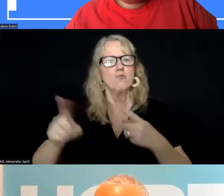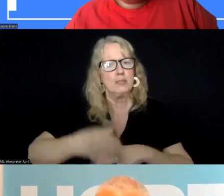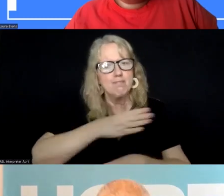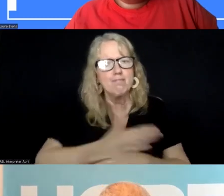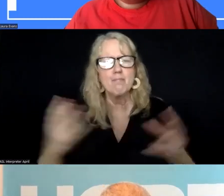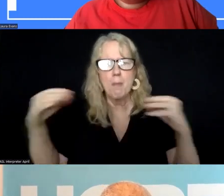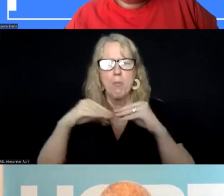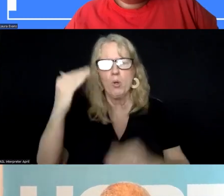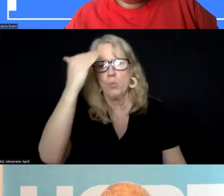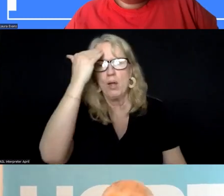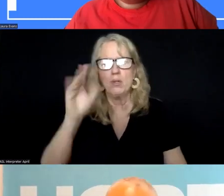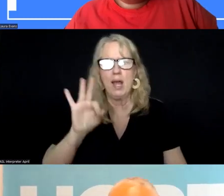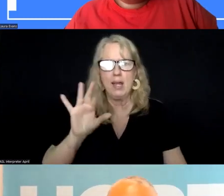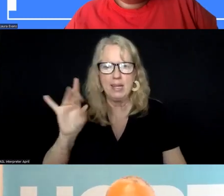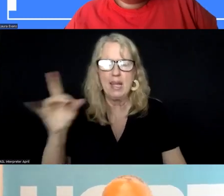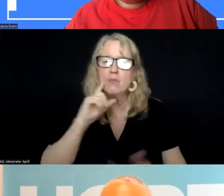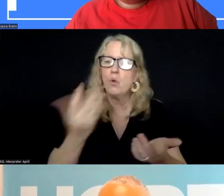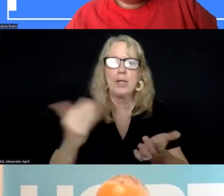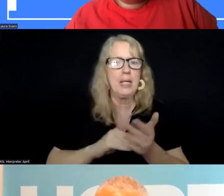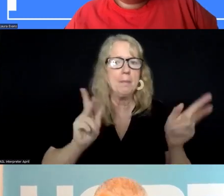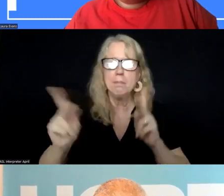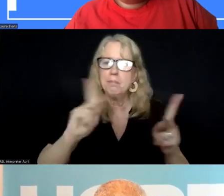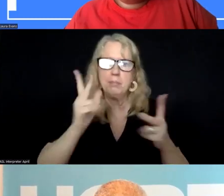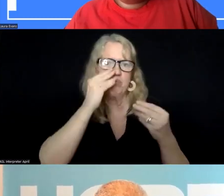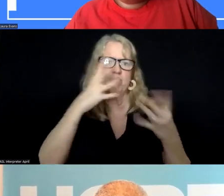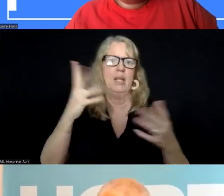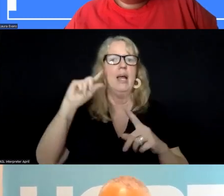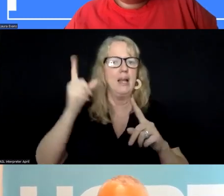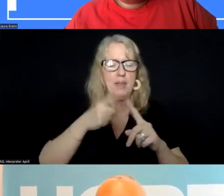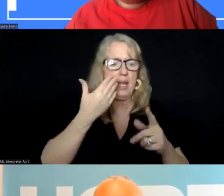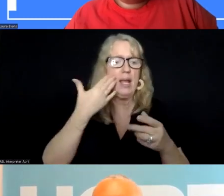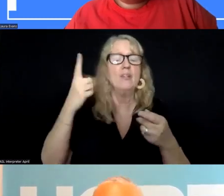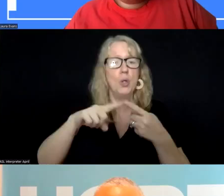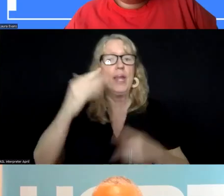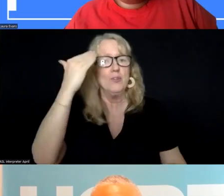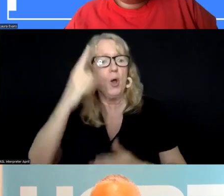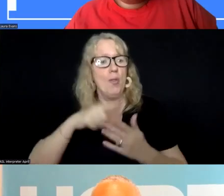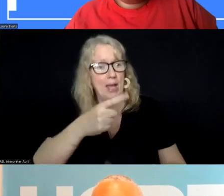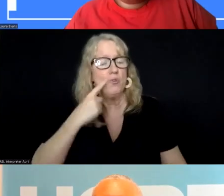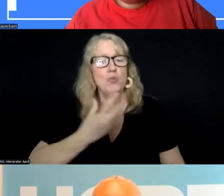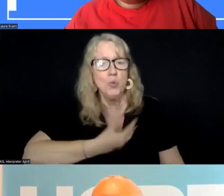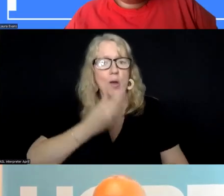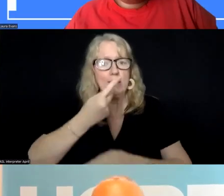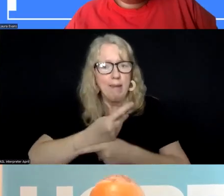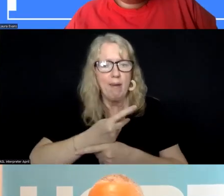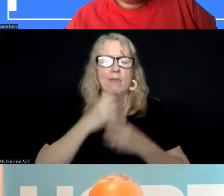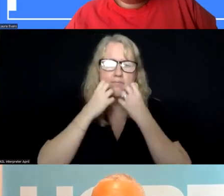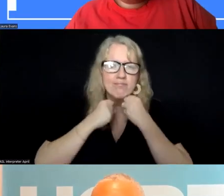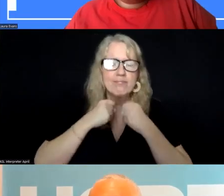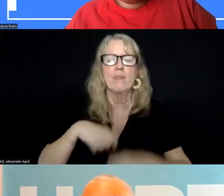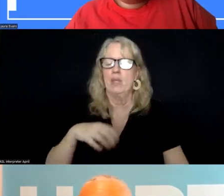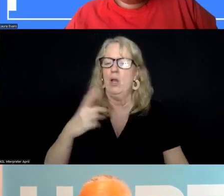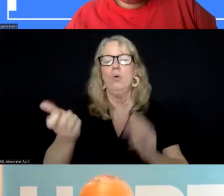awareness of 988. And again, people don't care how much you know until they know how much you care. And I want to just praise, acknowledge, and recognize every one of